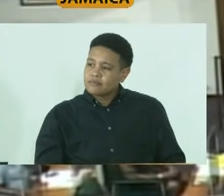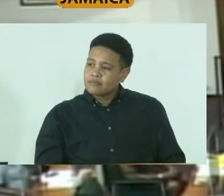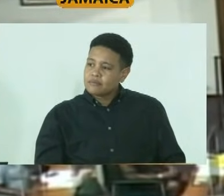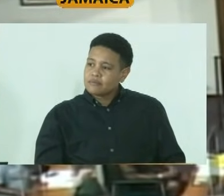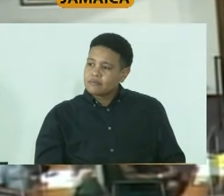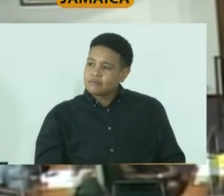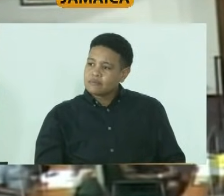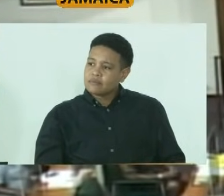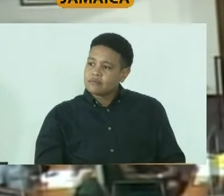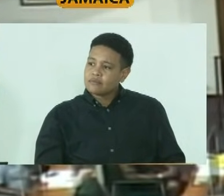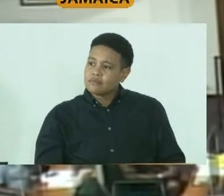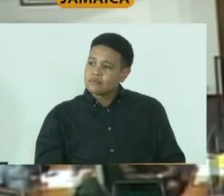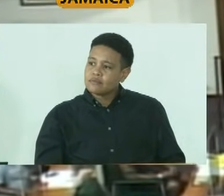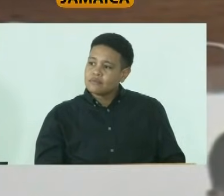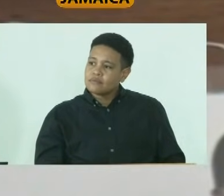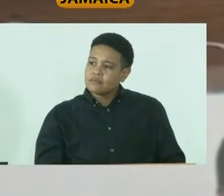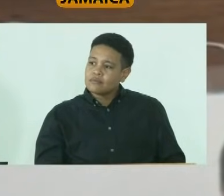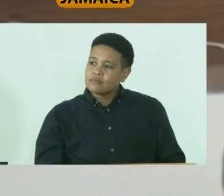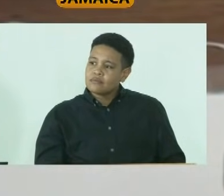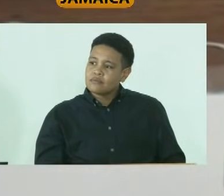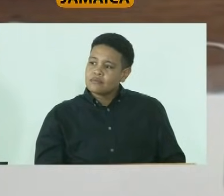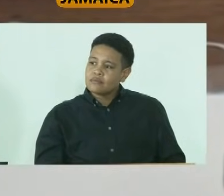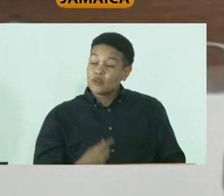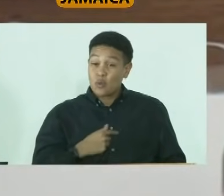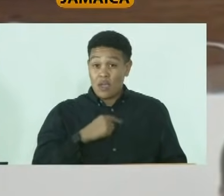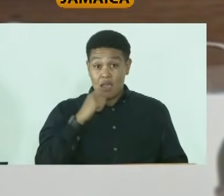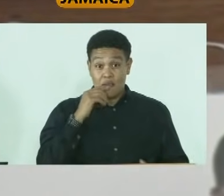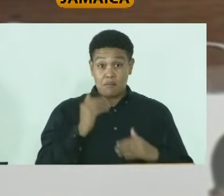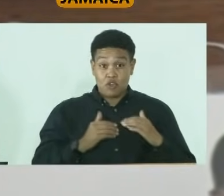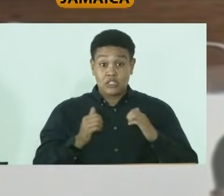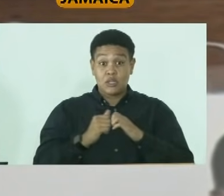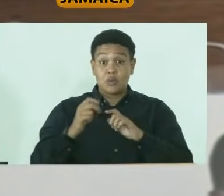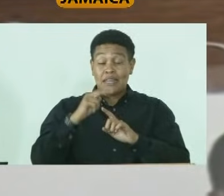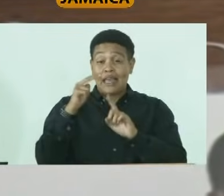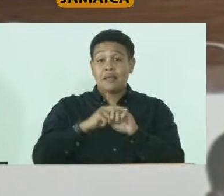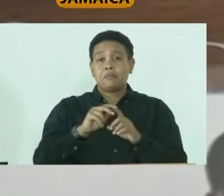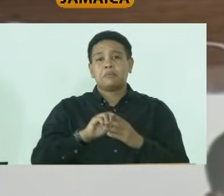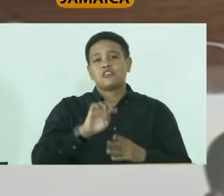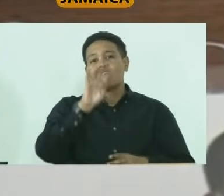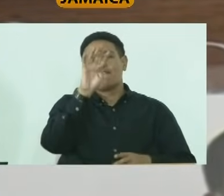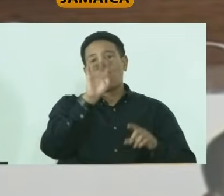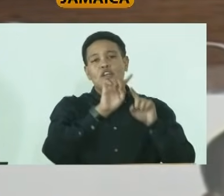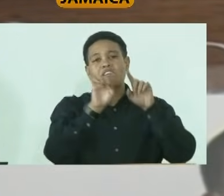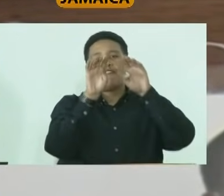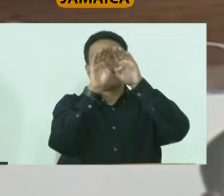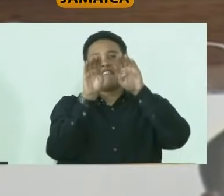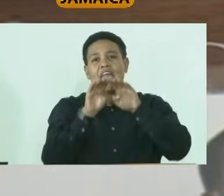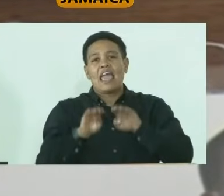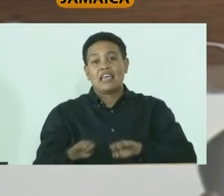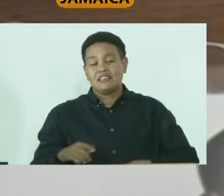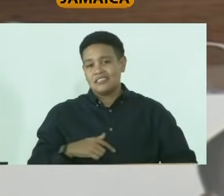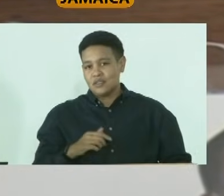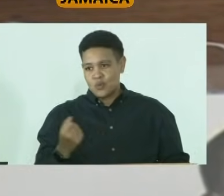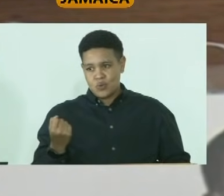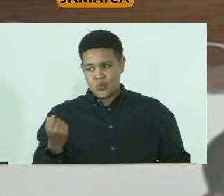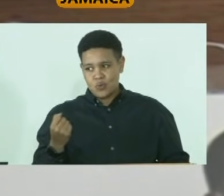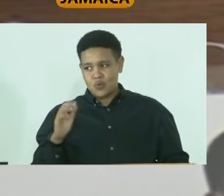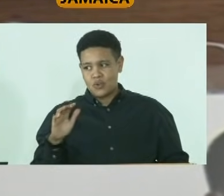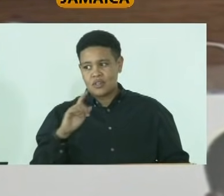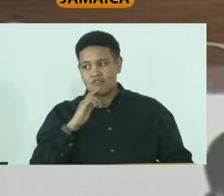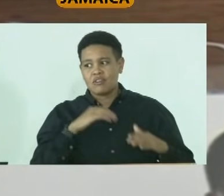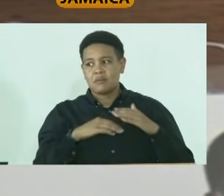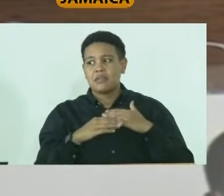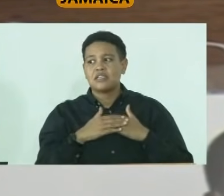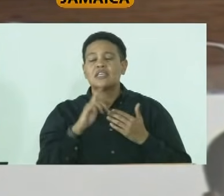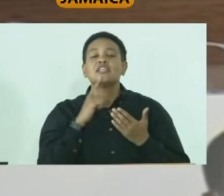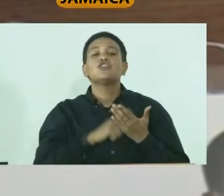We are proceeding with the implementation in 4 phases. And let me just stop there. Based on a